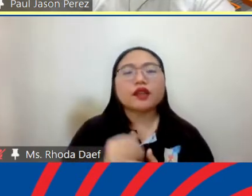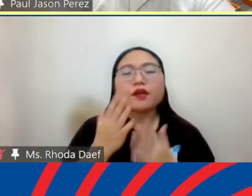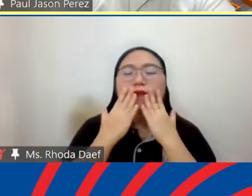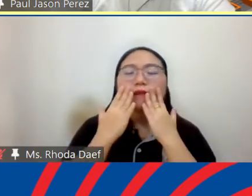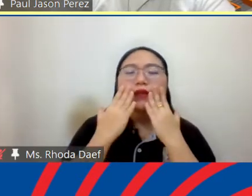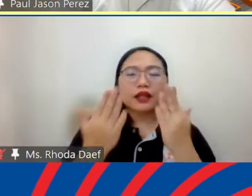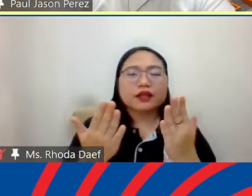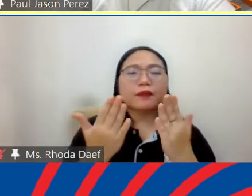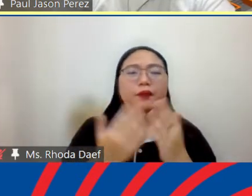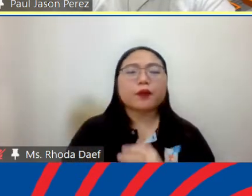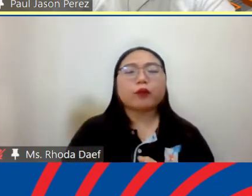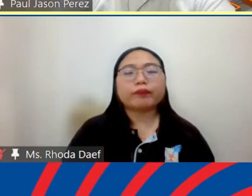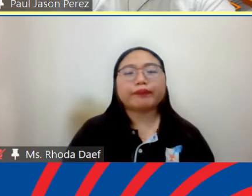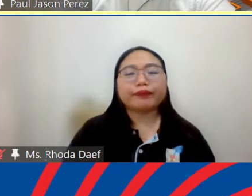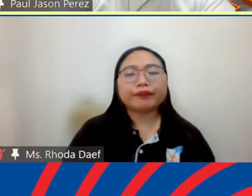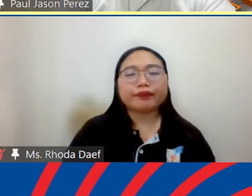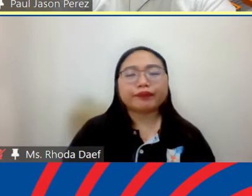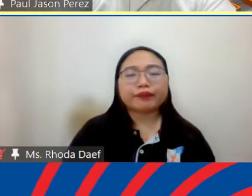po.